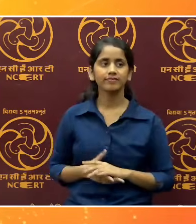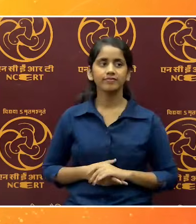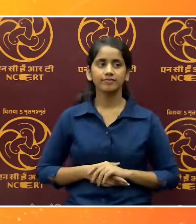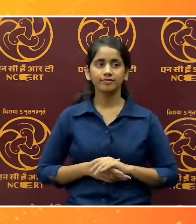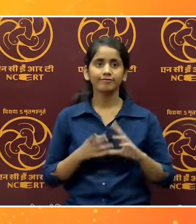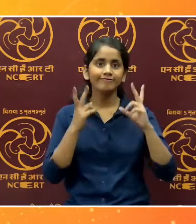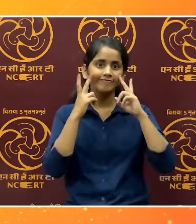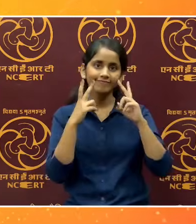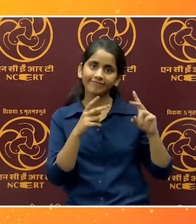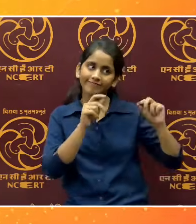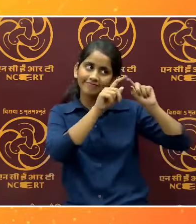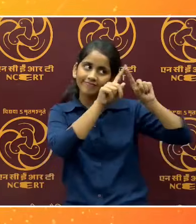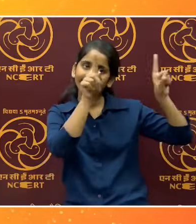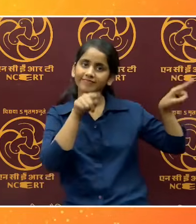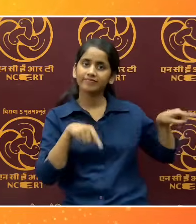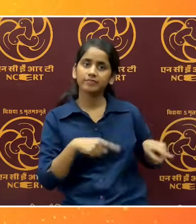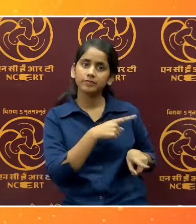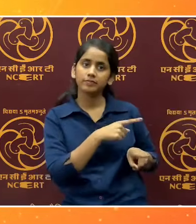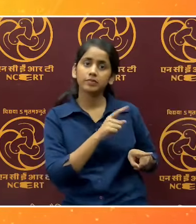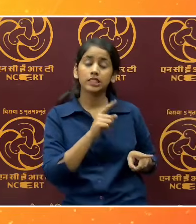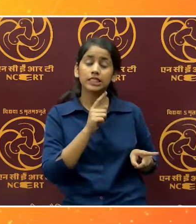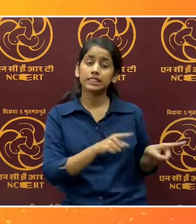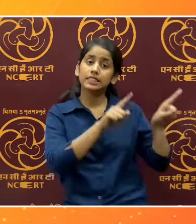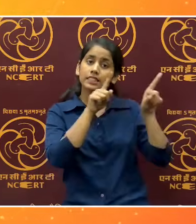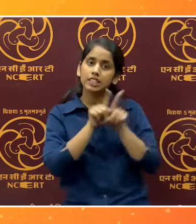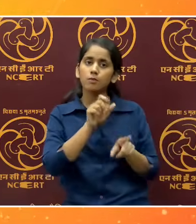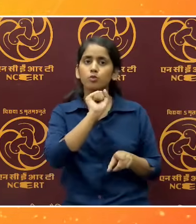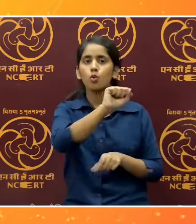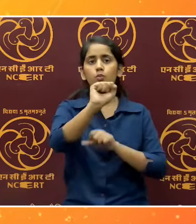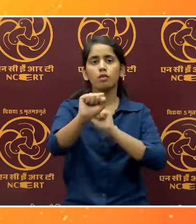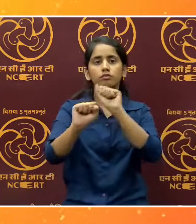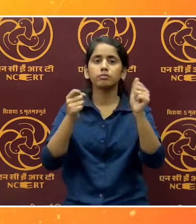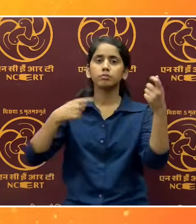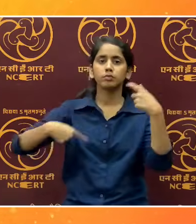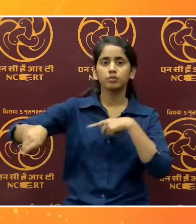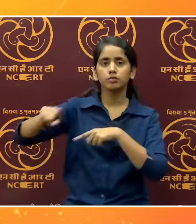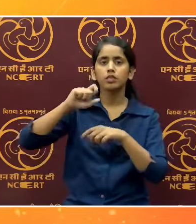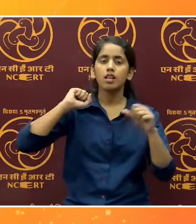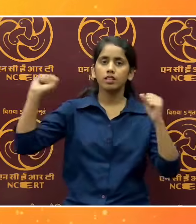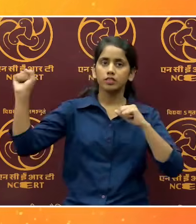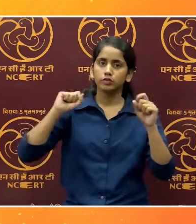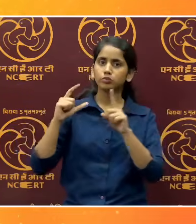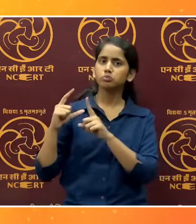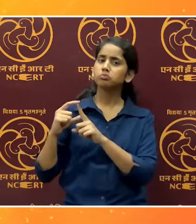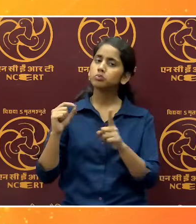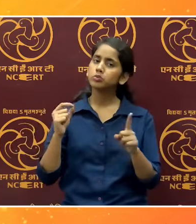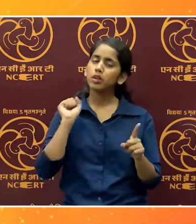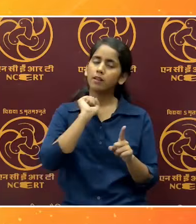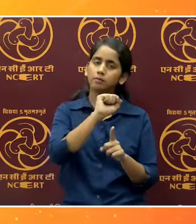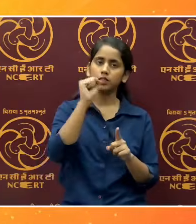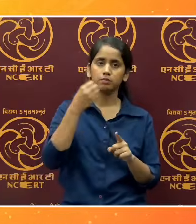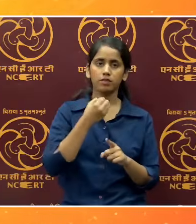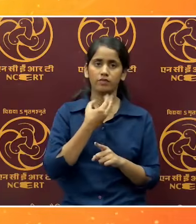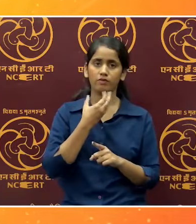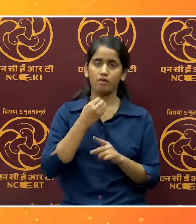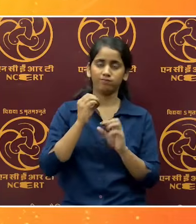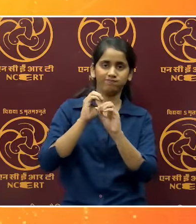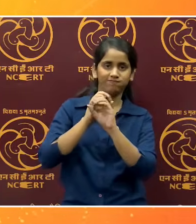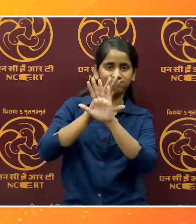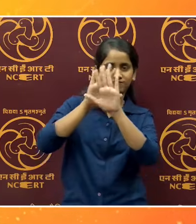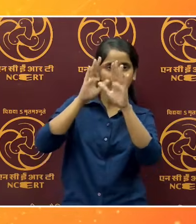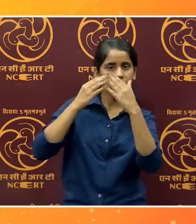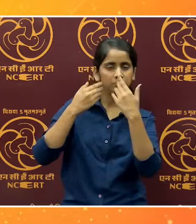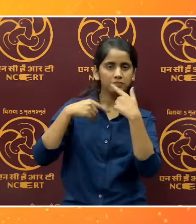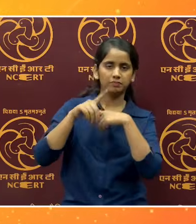want you to create your frog's world. So, this is an activity where the teacher can individualize this activity,